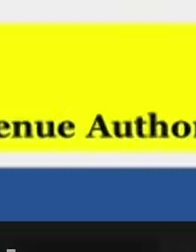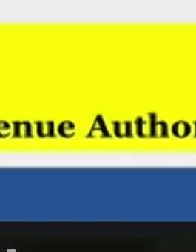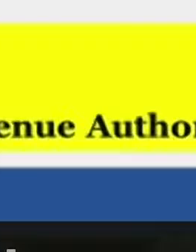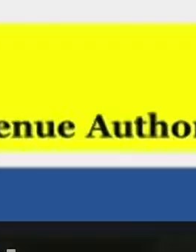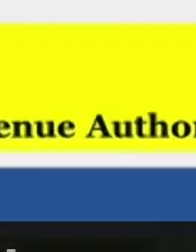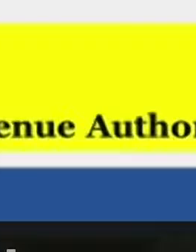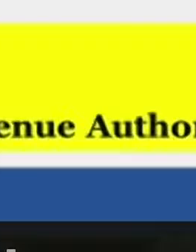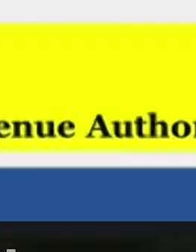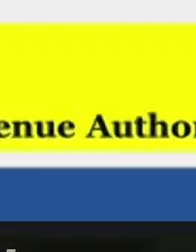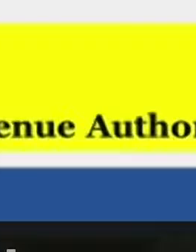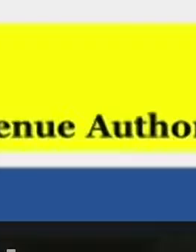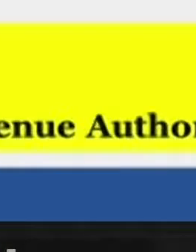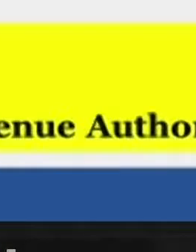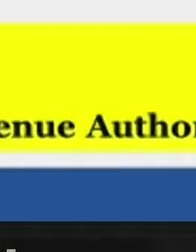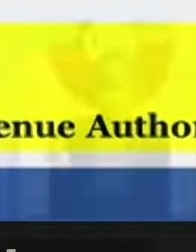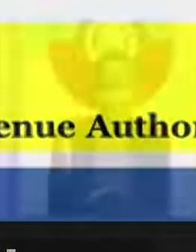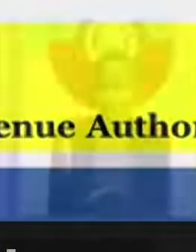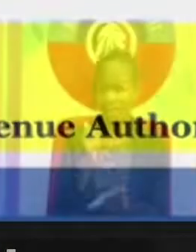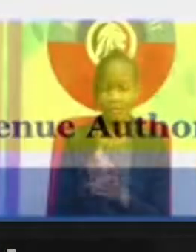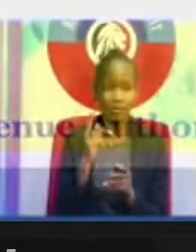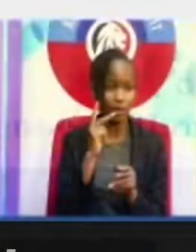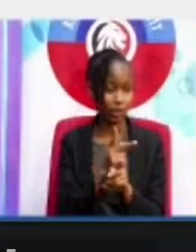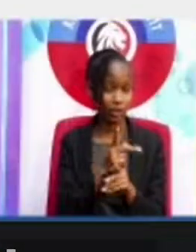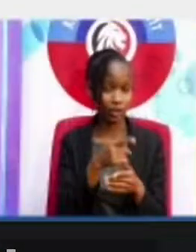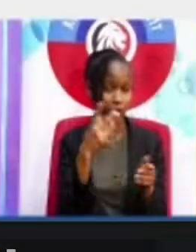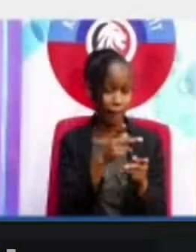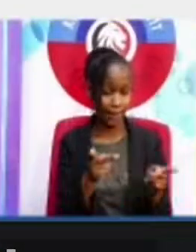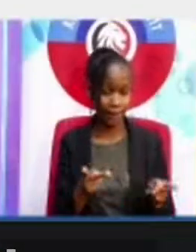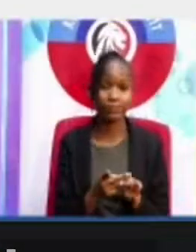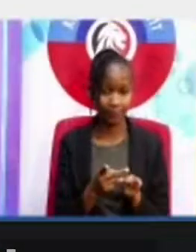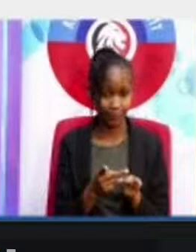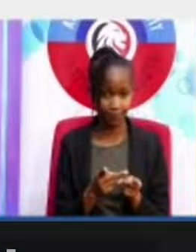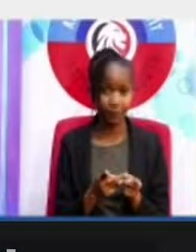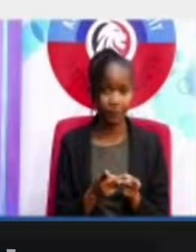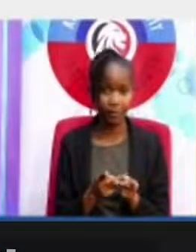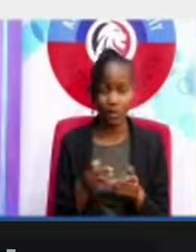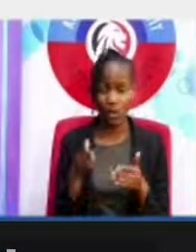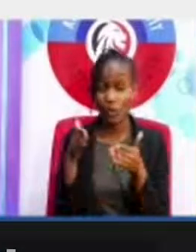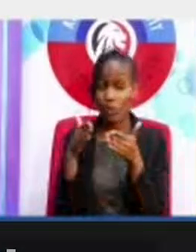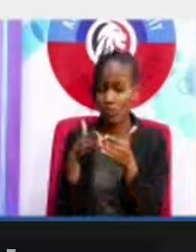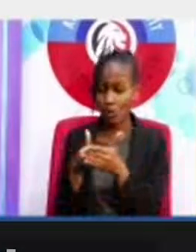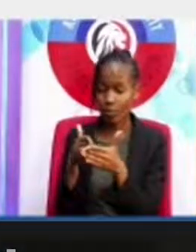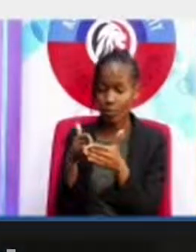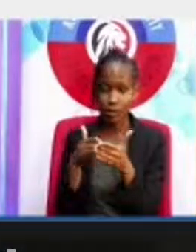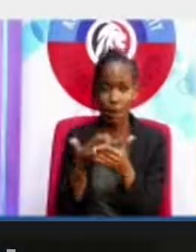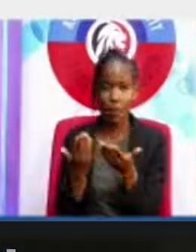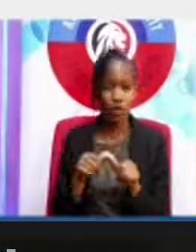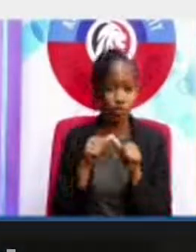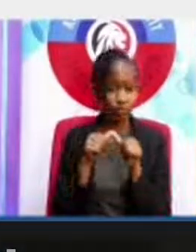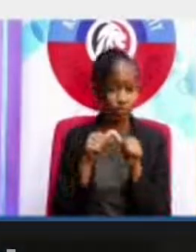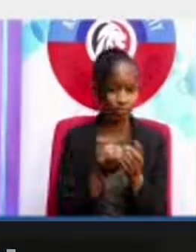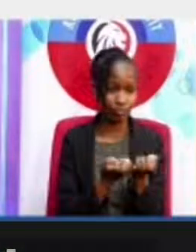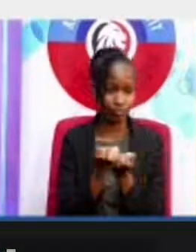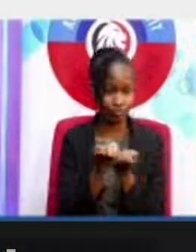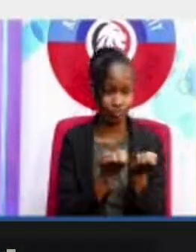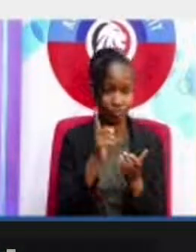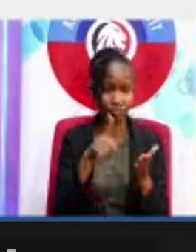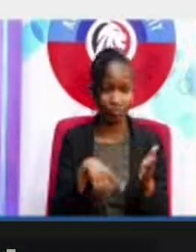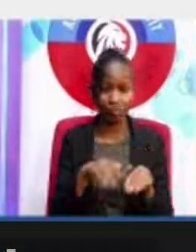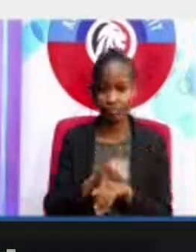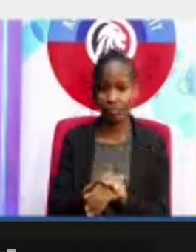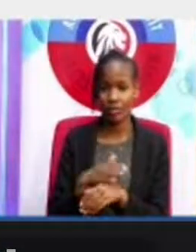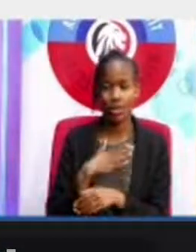his administration has put in place to cushion the economy, and of course, what the outlook is. Mr.